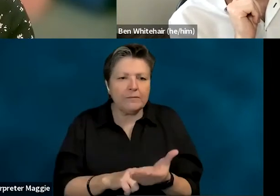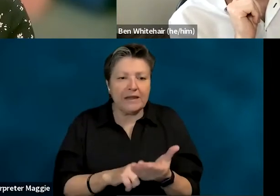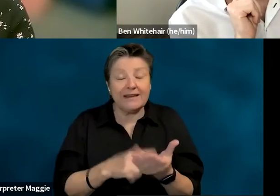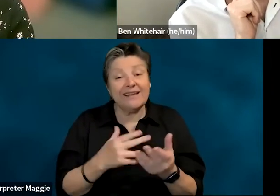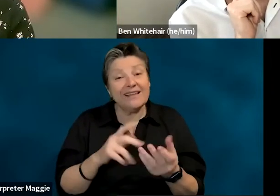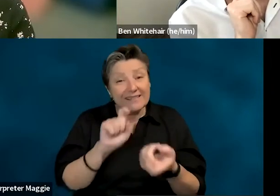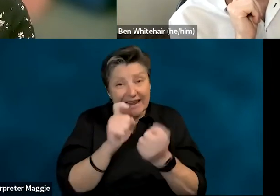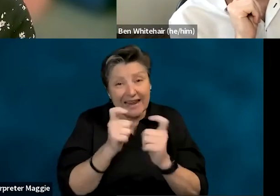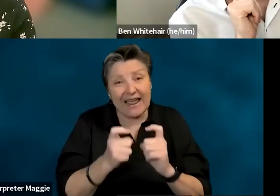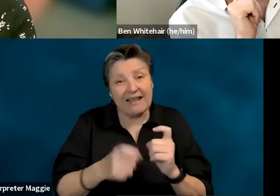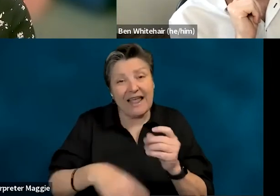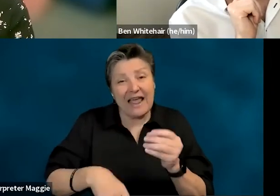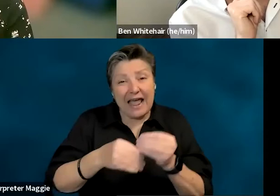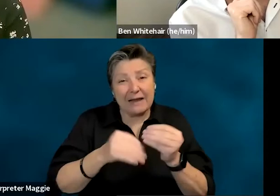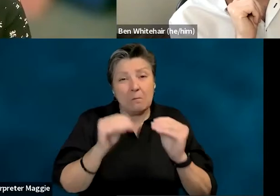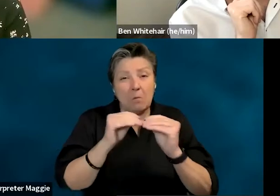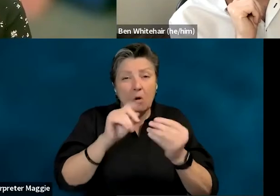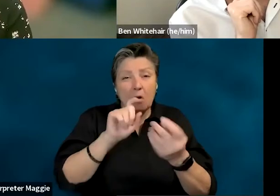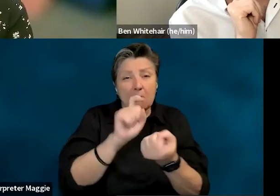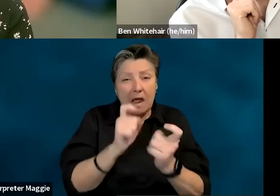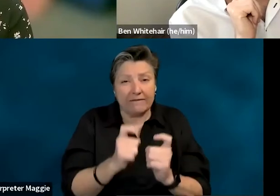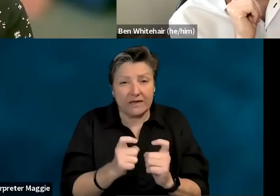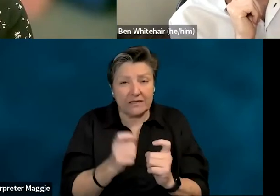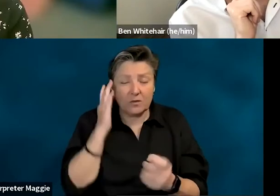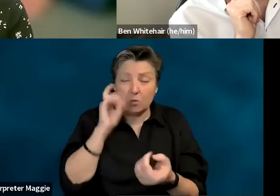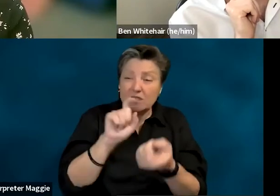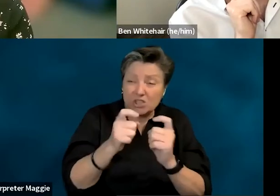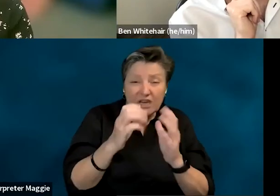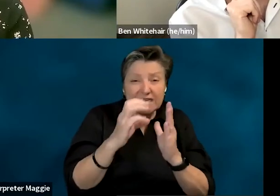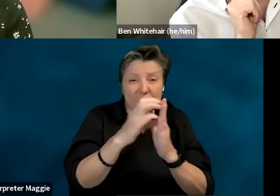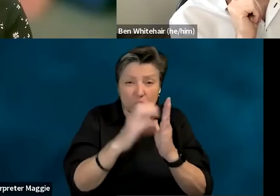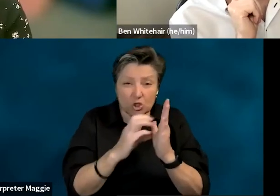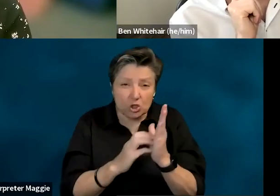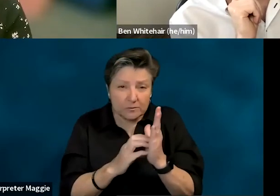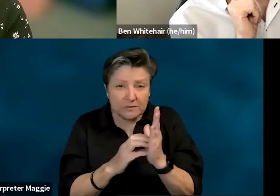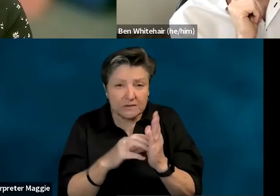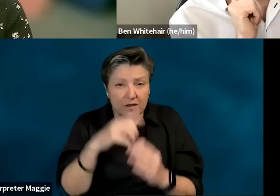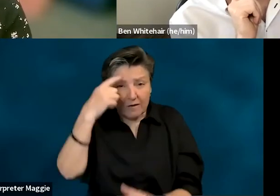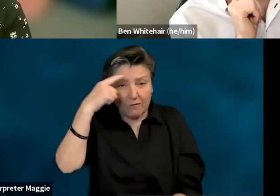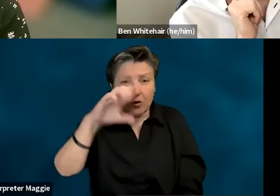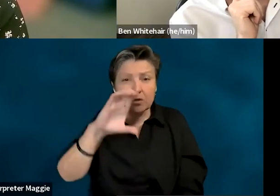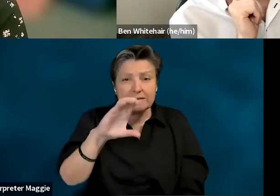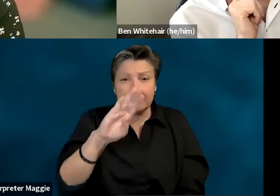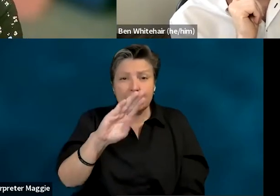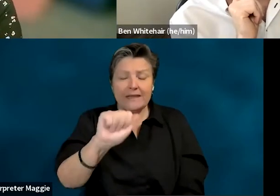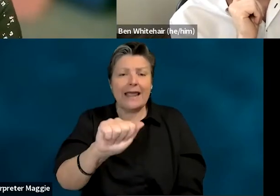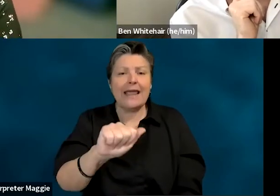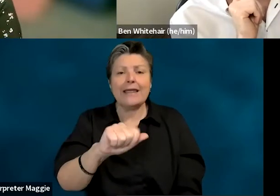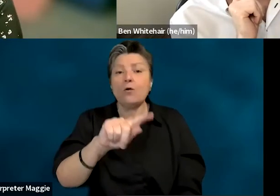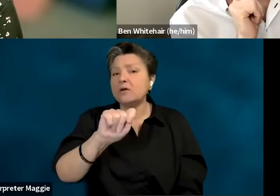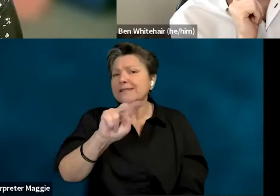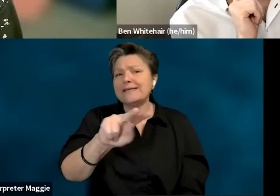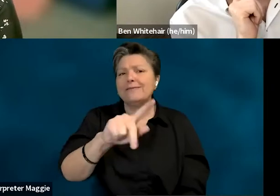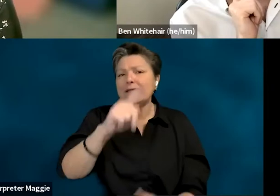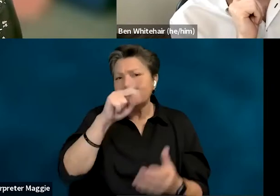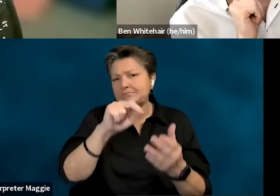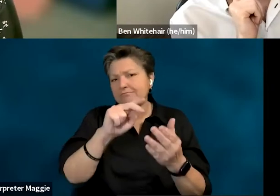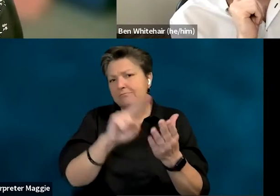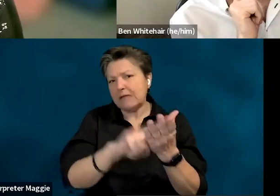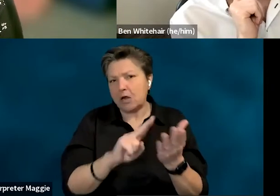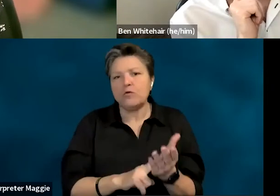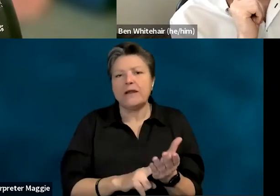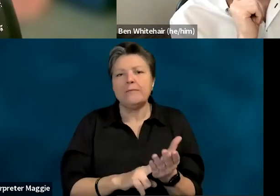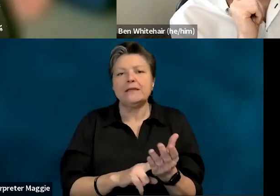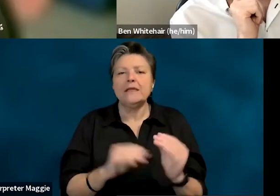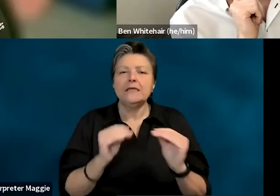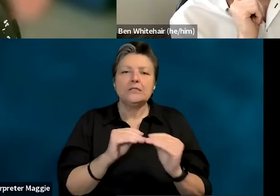television agreement. So, you know, they will change some of the terms from the CBA or the television agreement in order to more, you know, accurately reflect